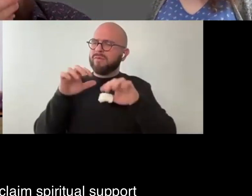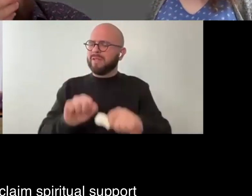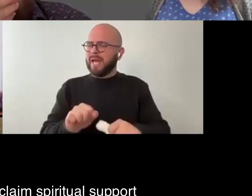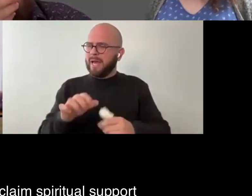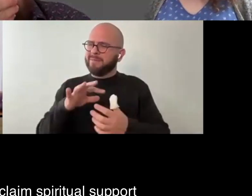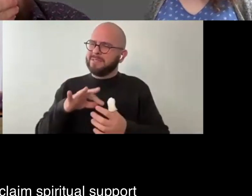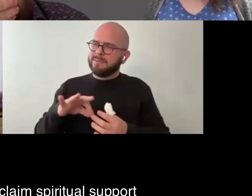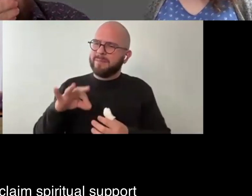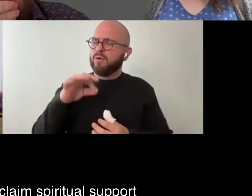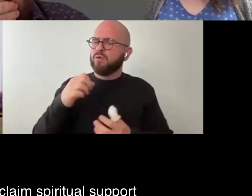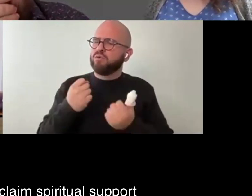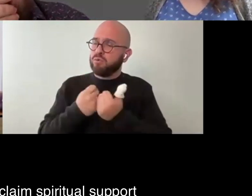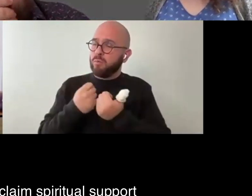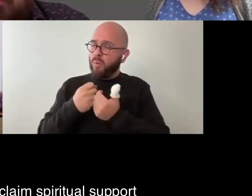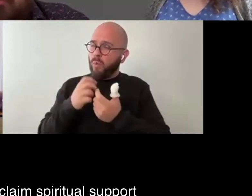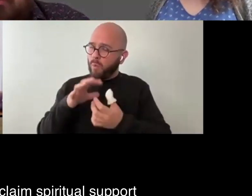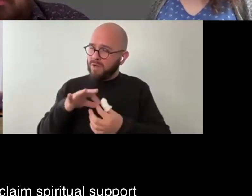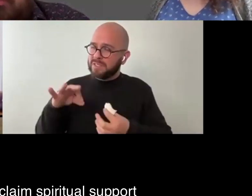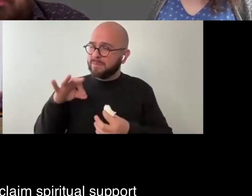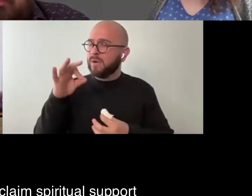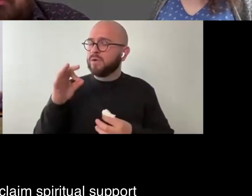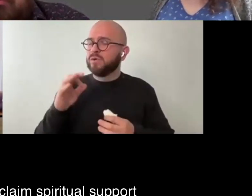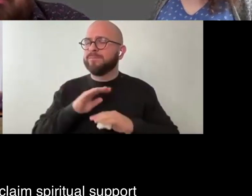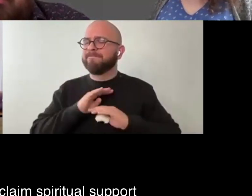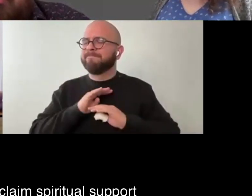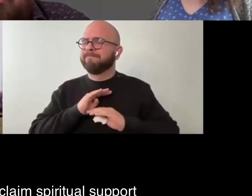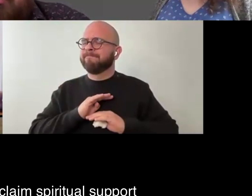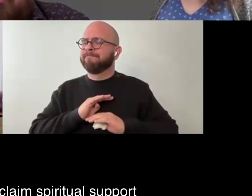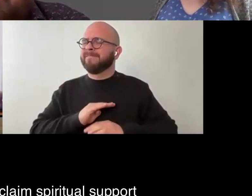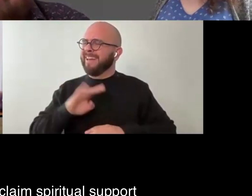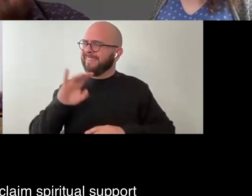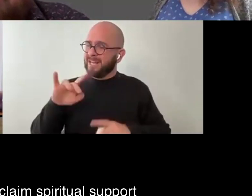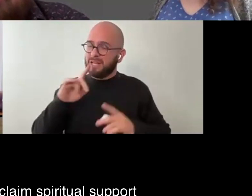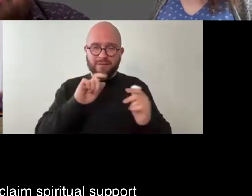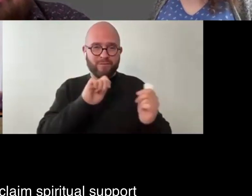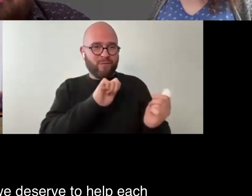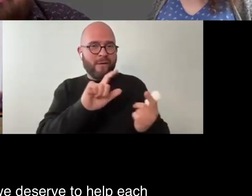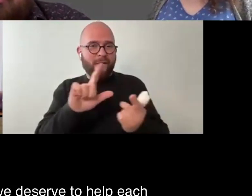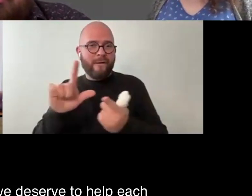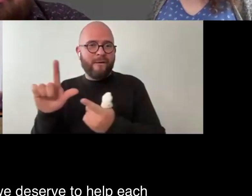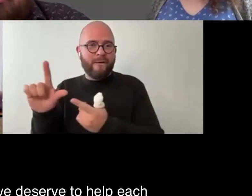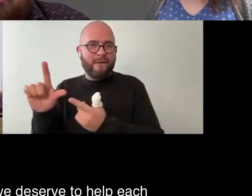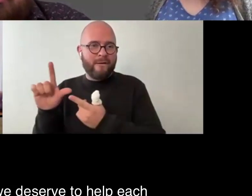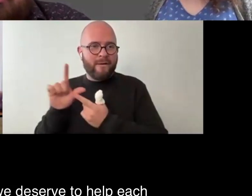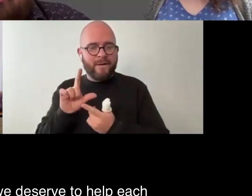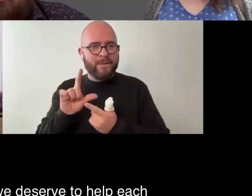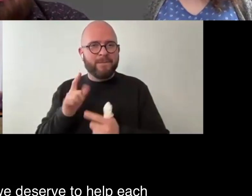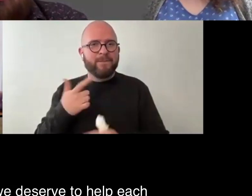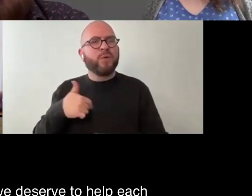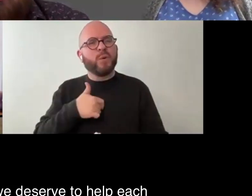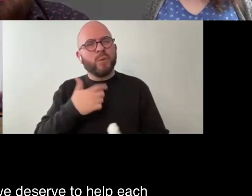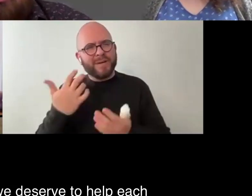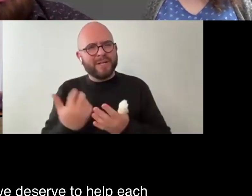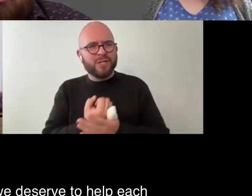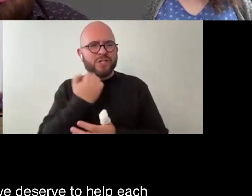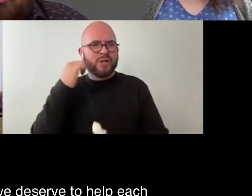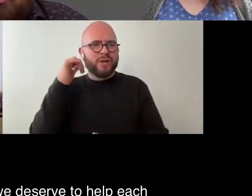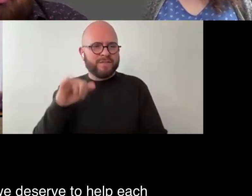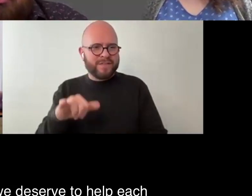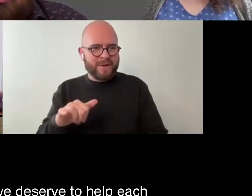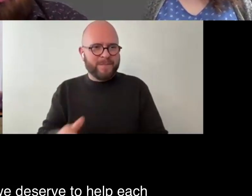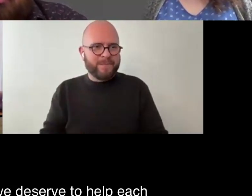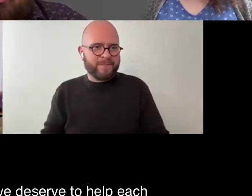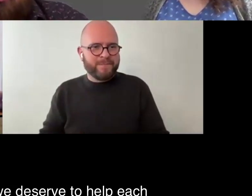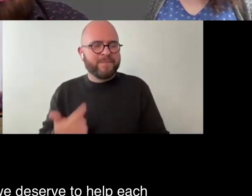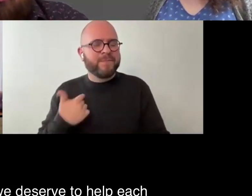that belongs to all of us. That's like, we deserve that. And we deserve